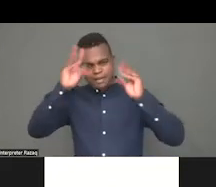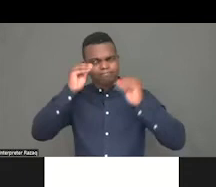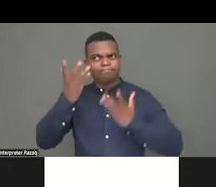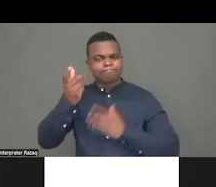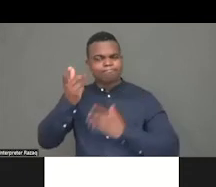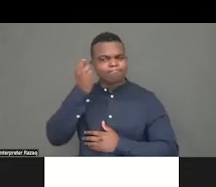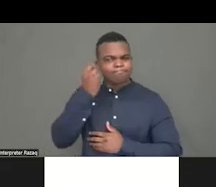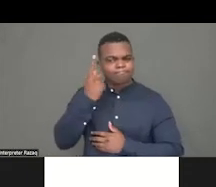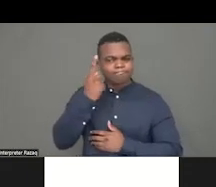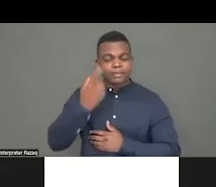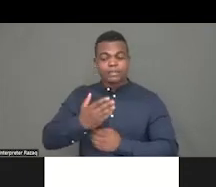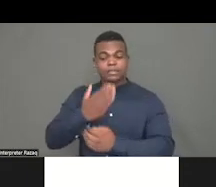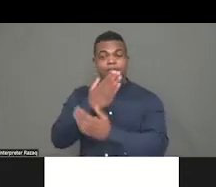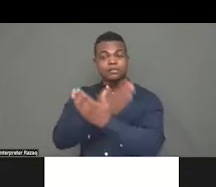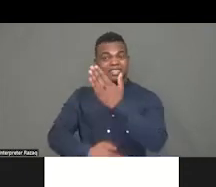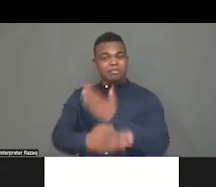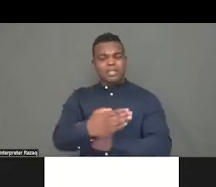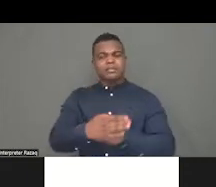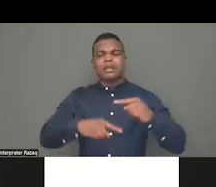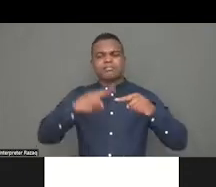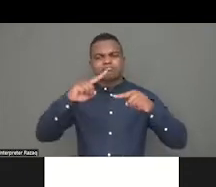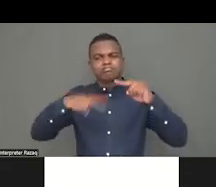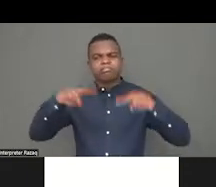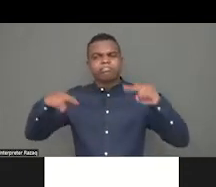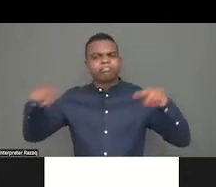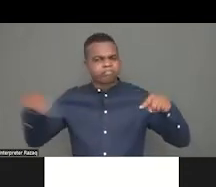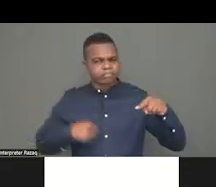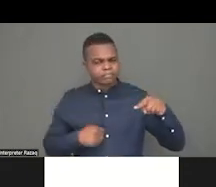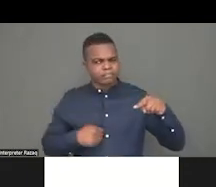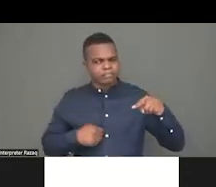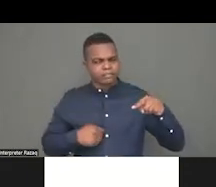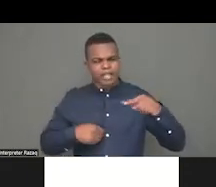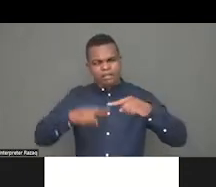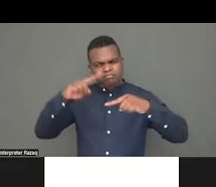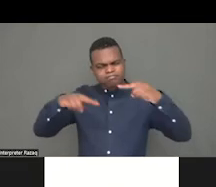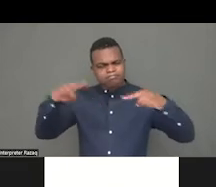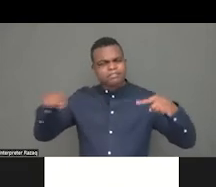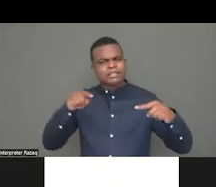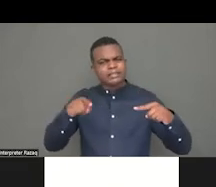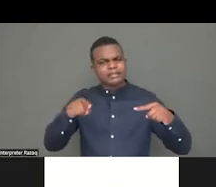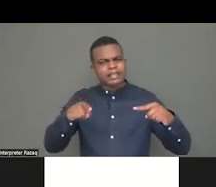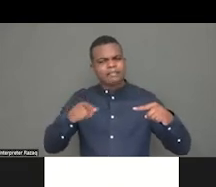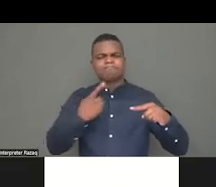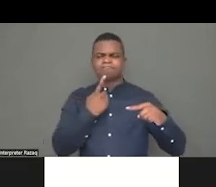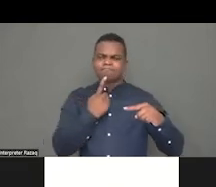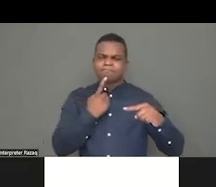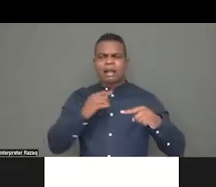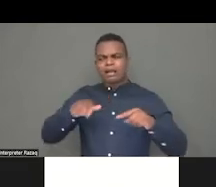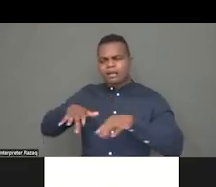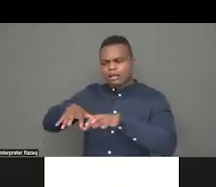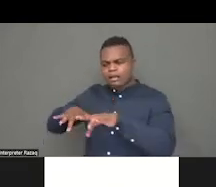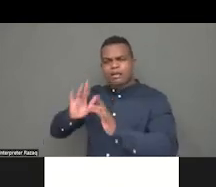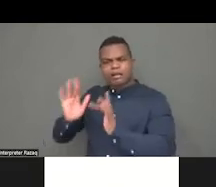should be easily and locally available. And it should be also affordable. Concerning the